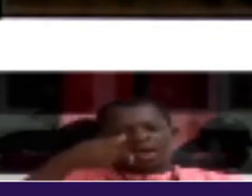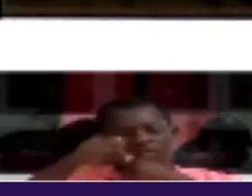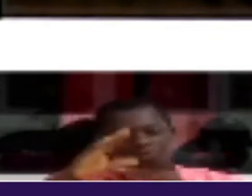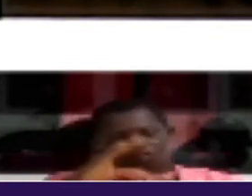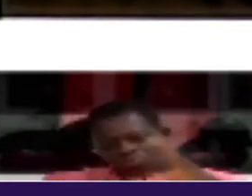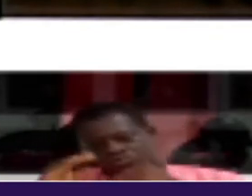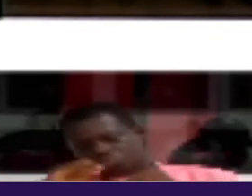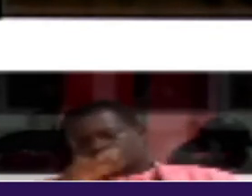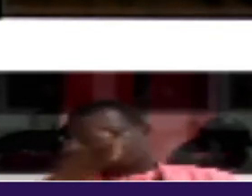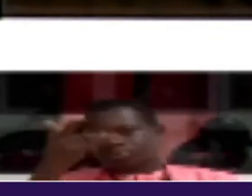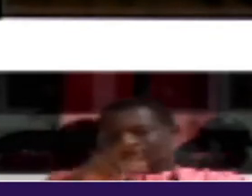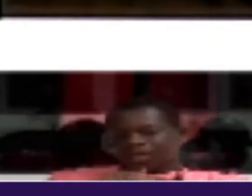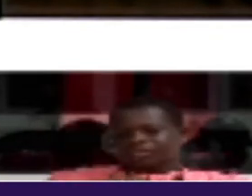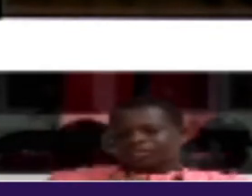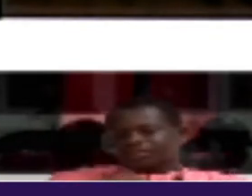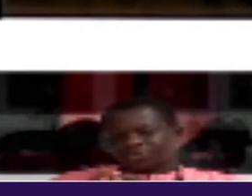talk for some times,